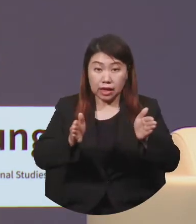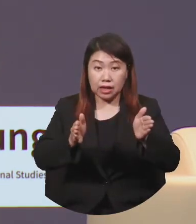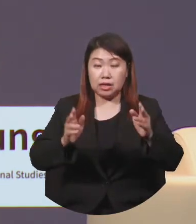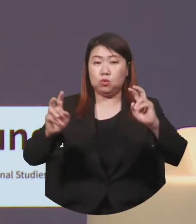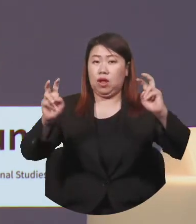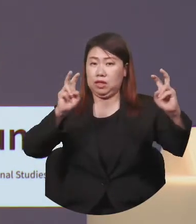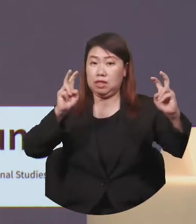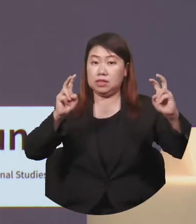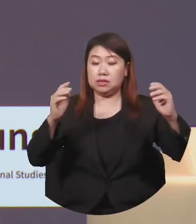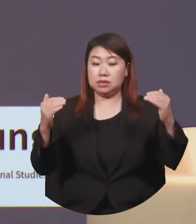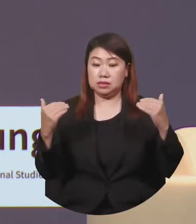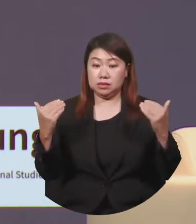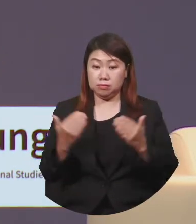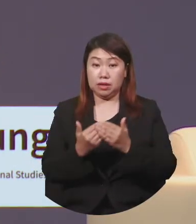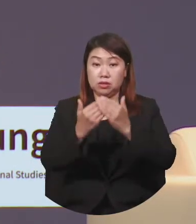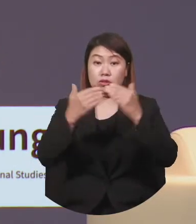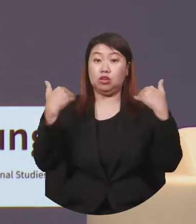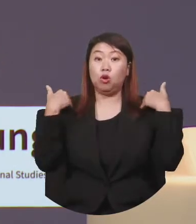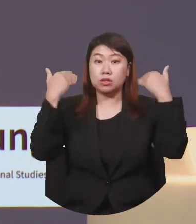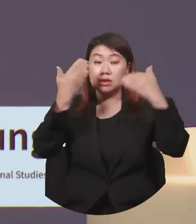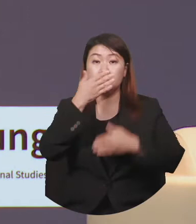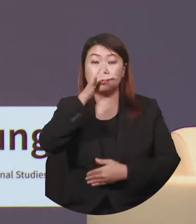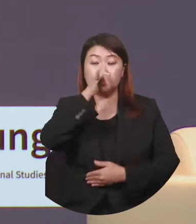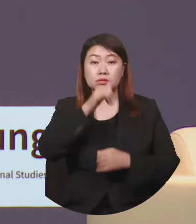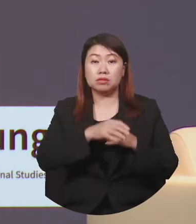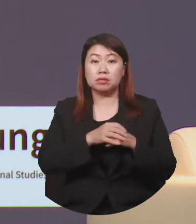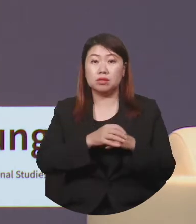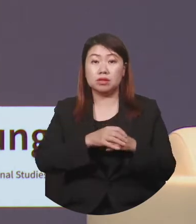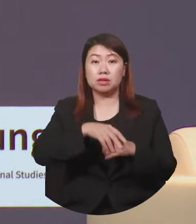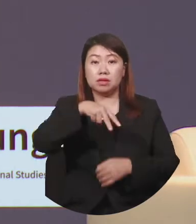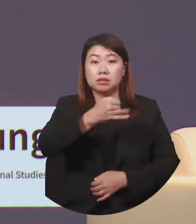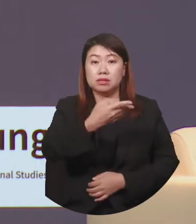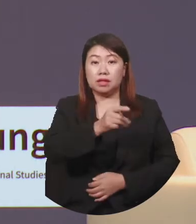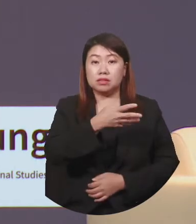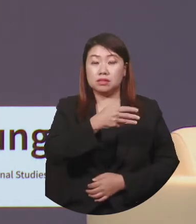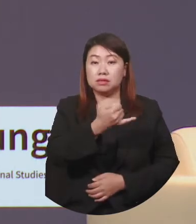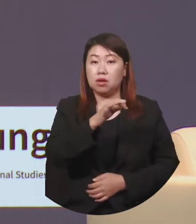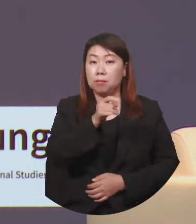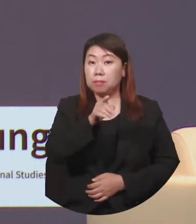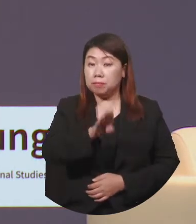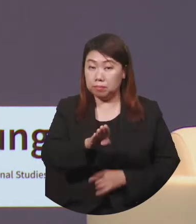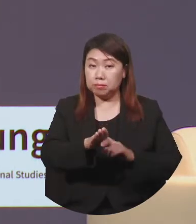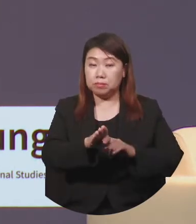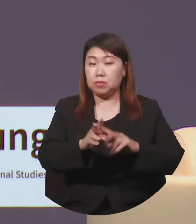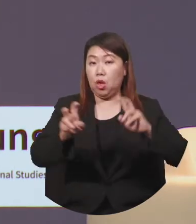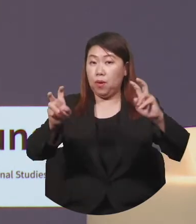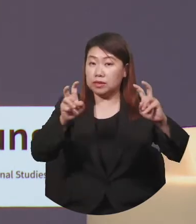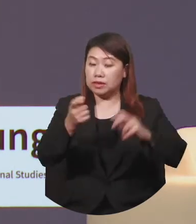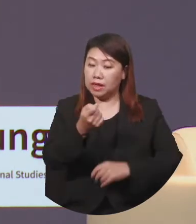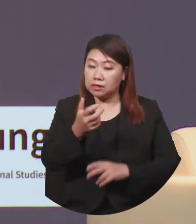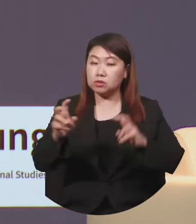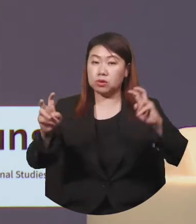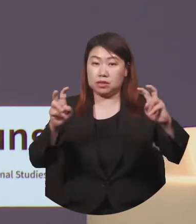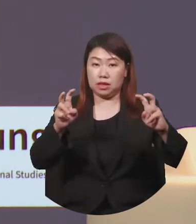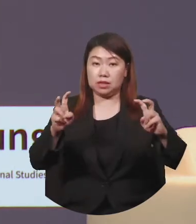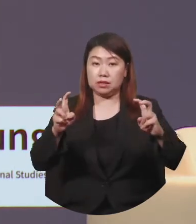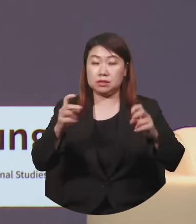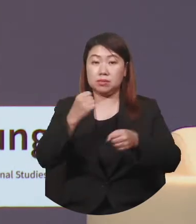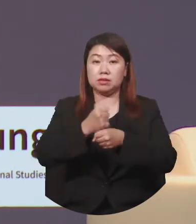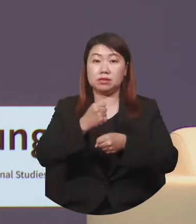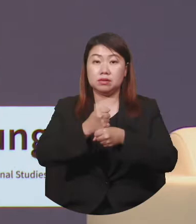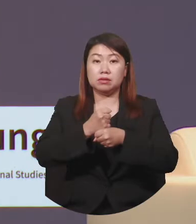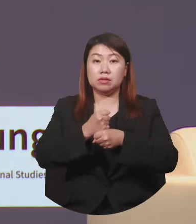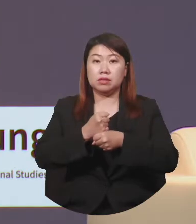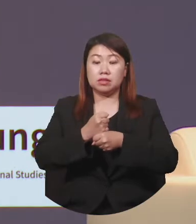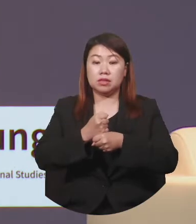and then we train them, and then probably we hope they are in the takeoff stages as